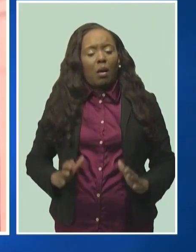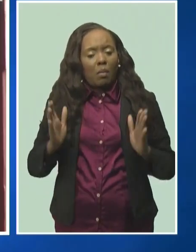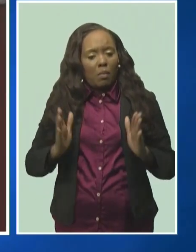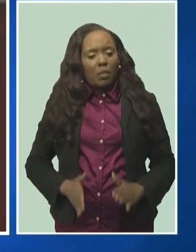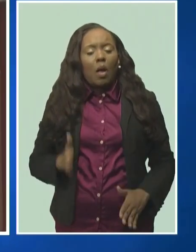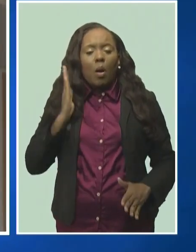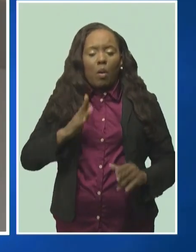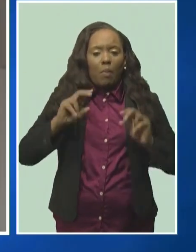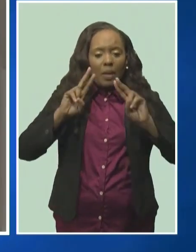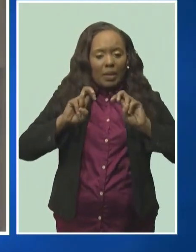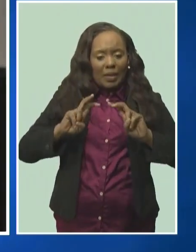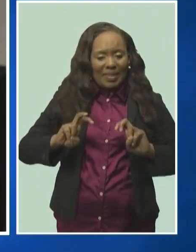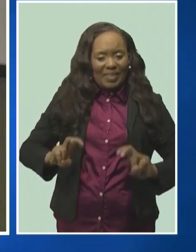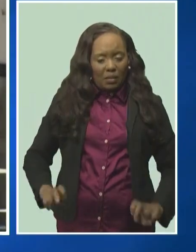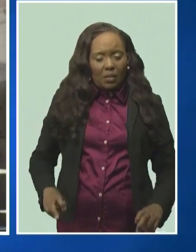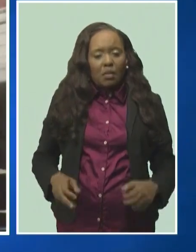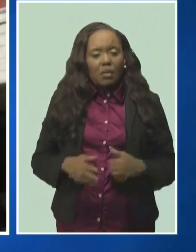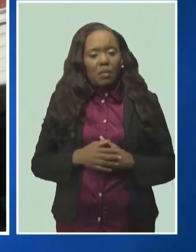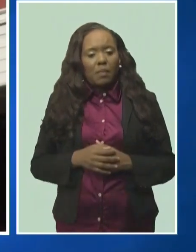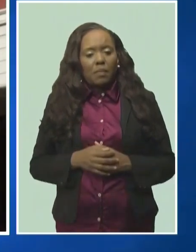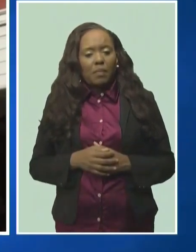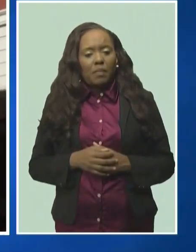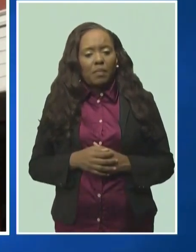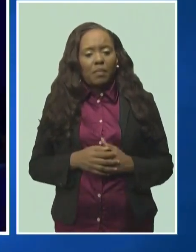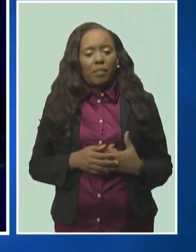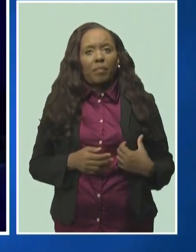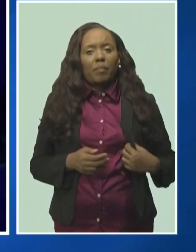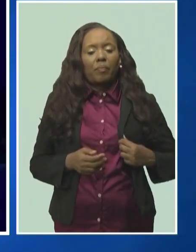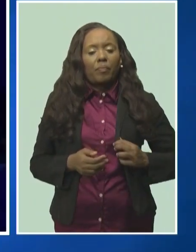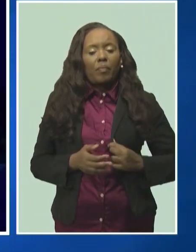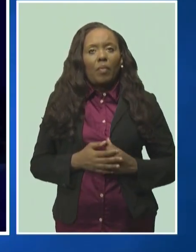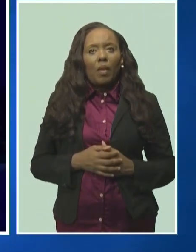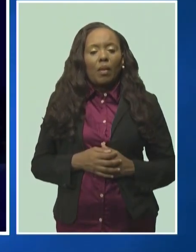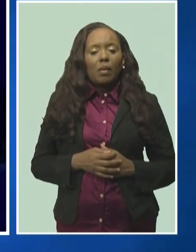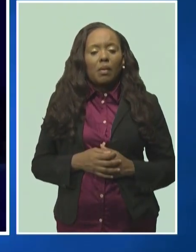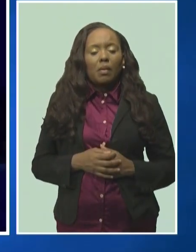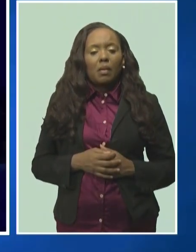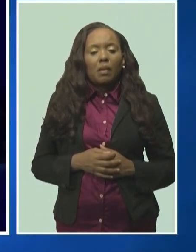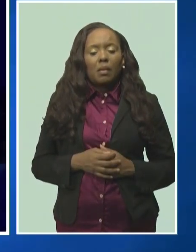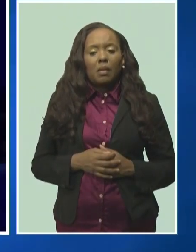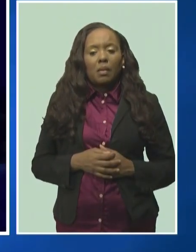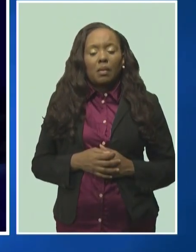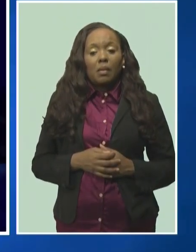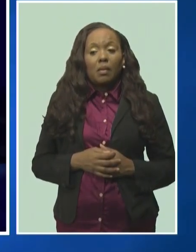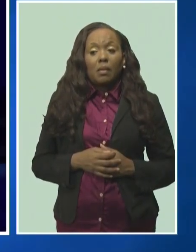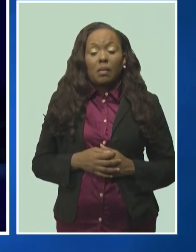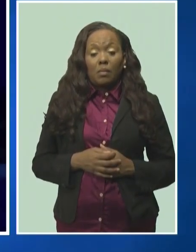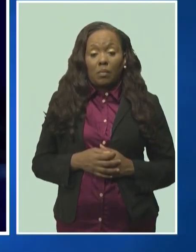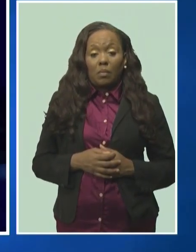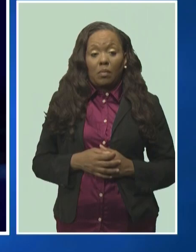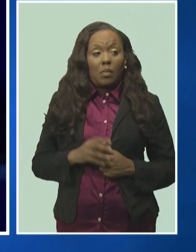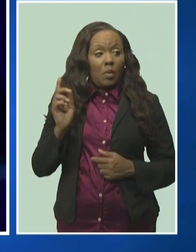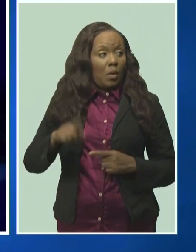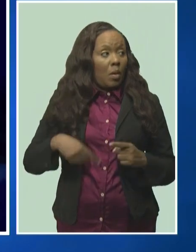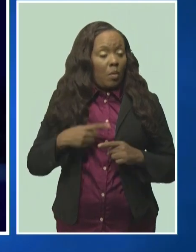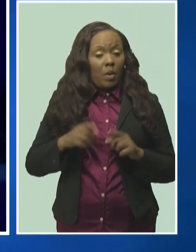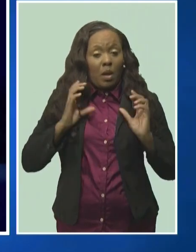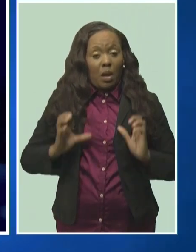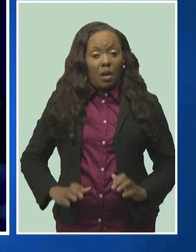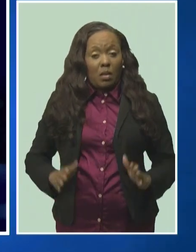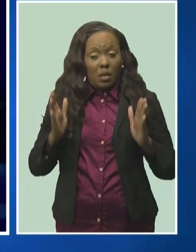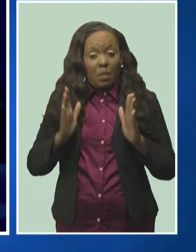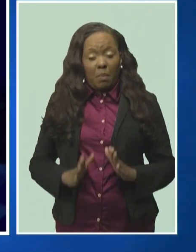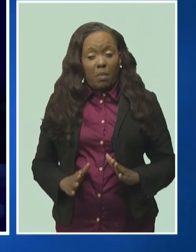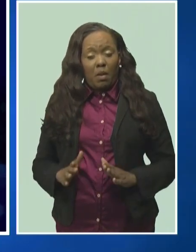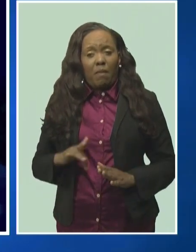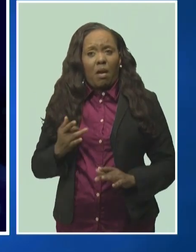customers and will be pursuing the matter. The individual customers who were impacted were already communicated